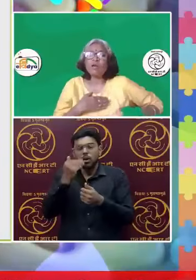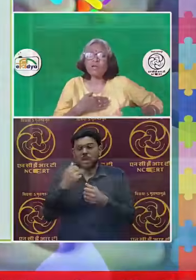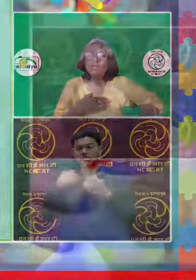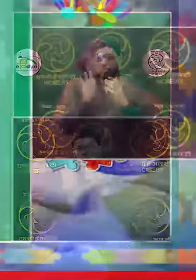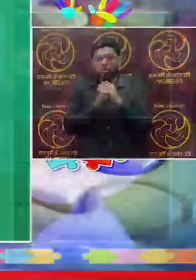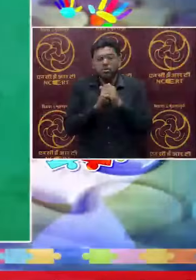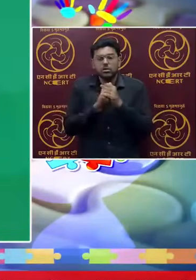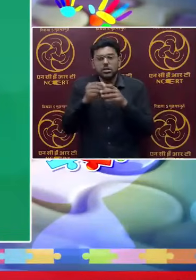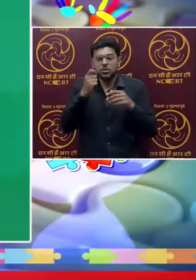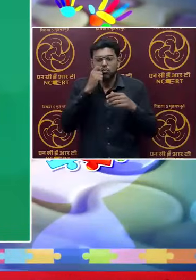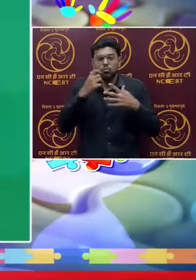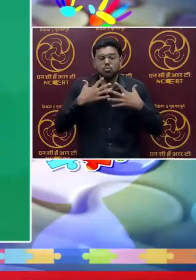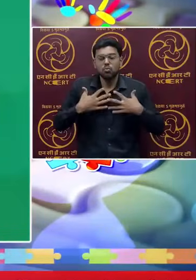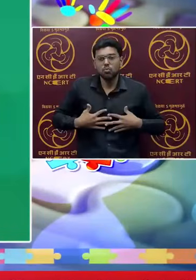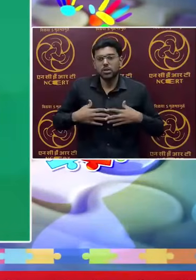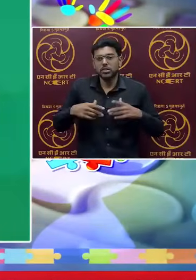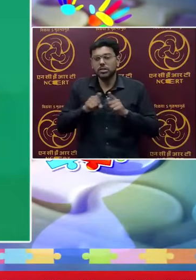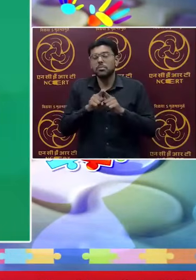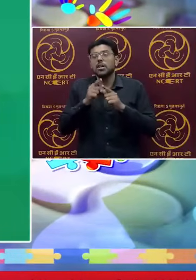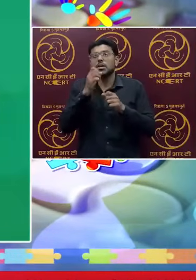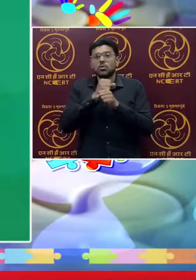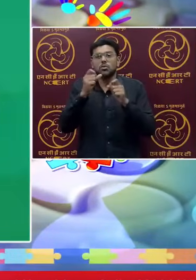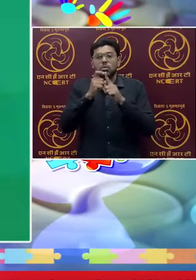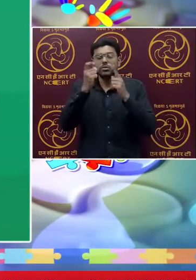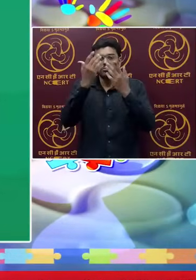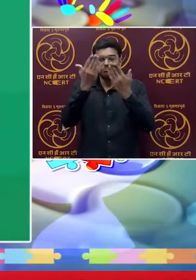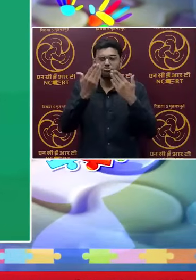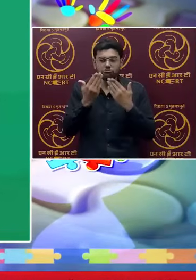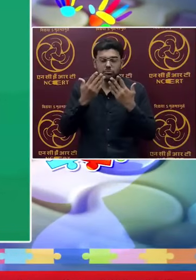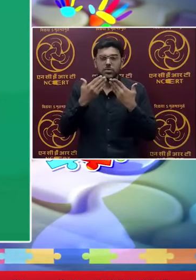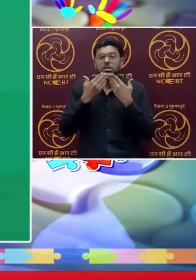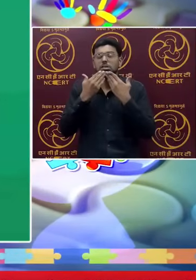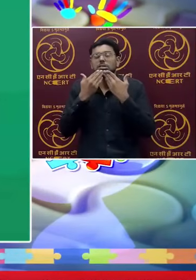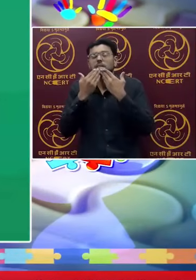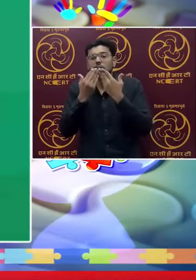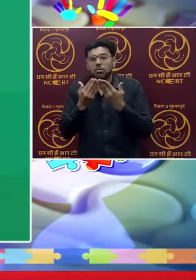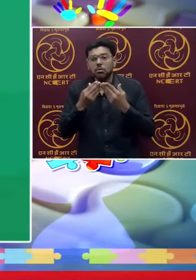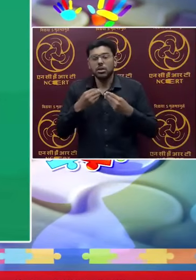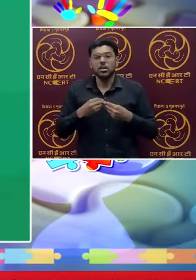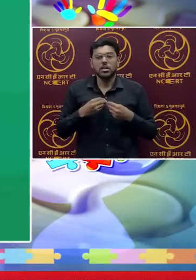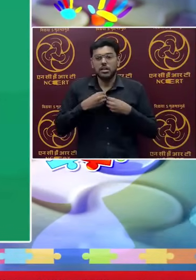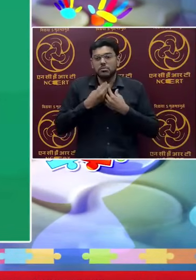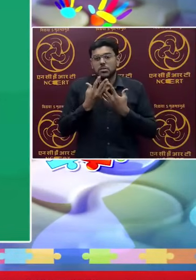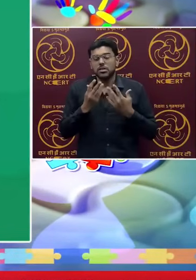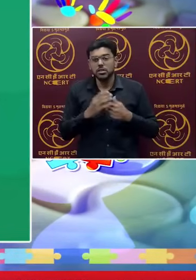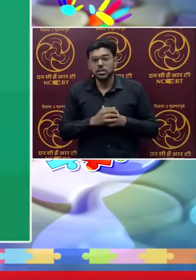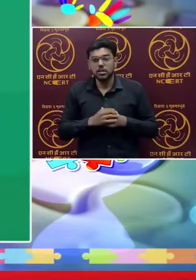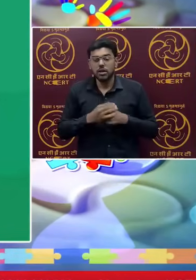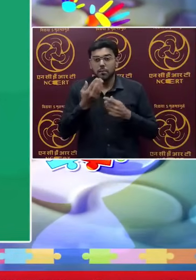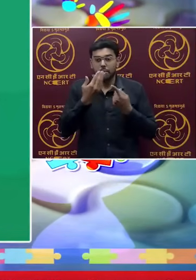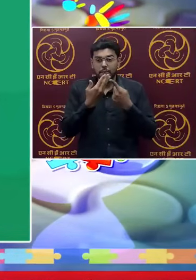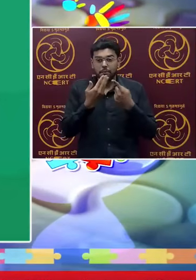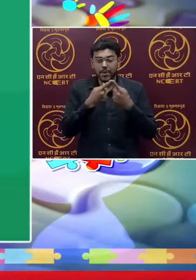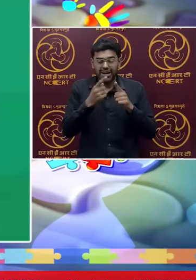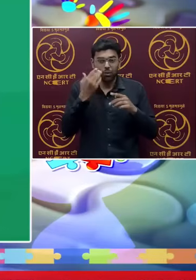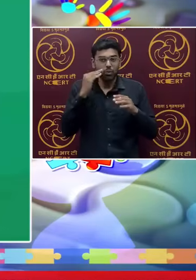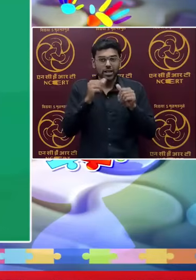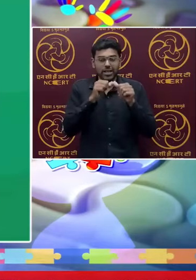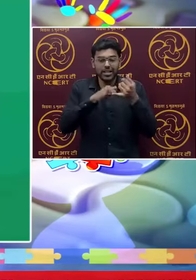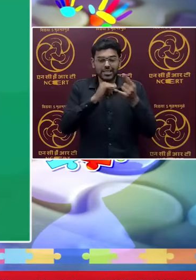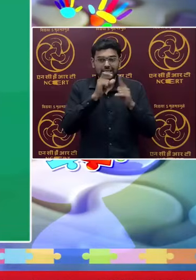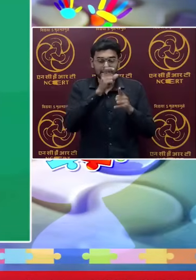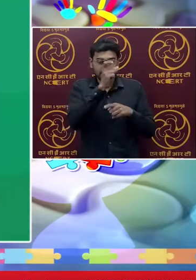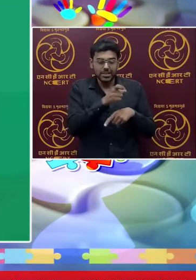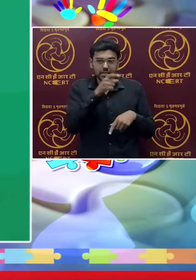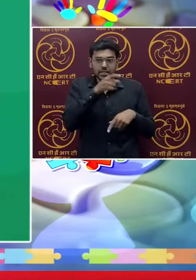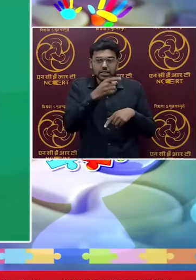we all human beings should be grateful for that processing. Nobody thinks about it. But in autism child, the way